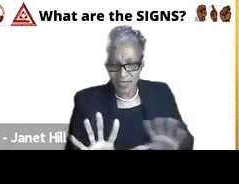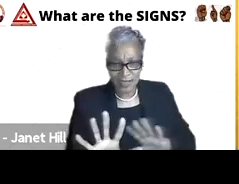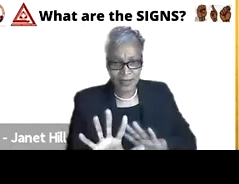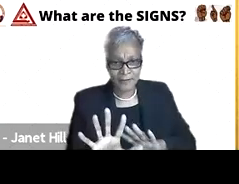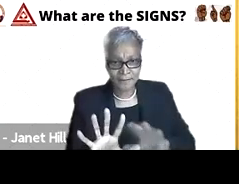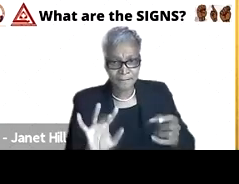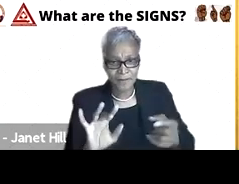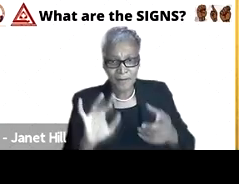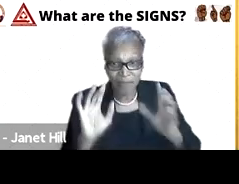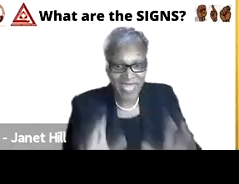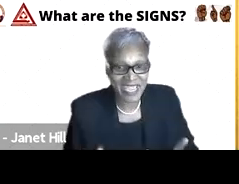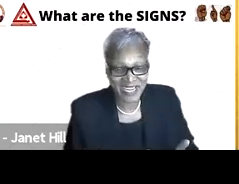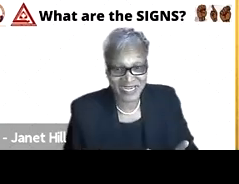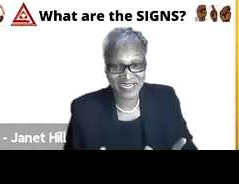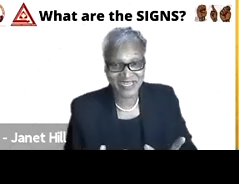Now,